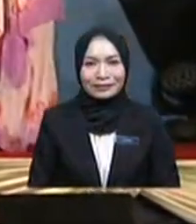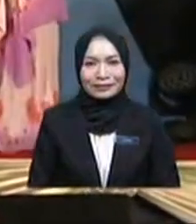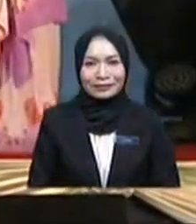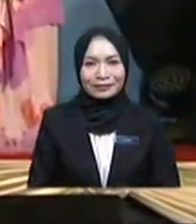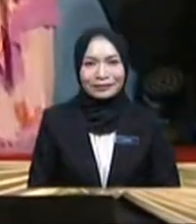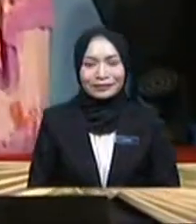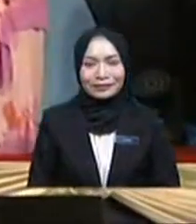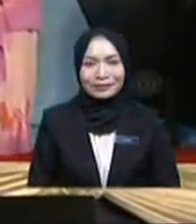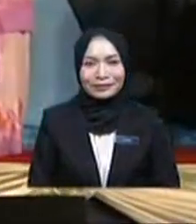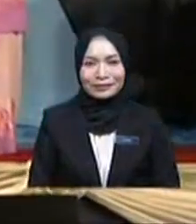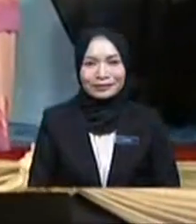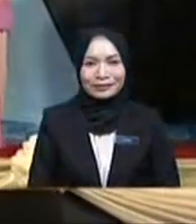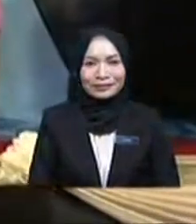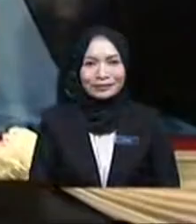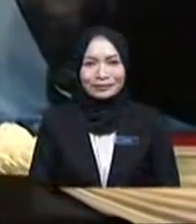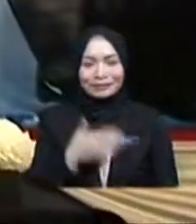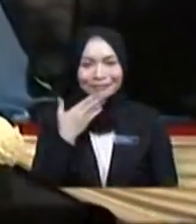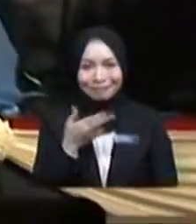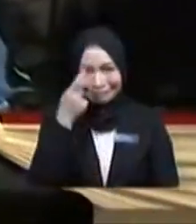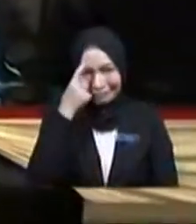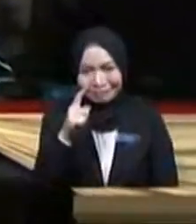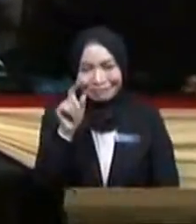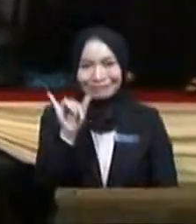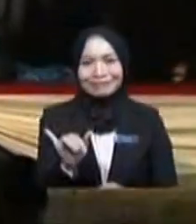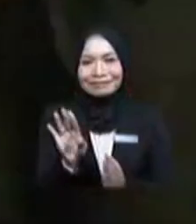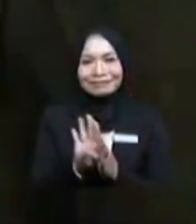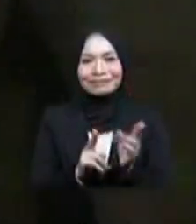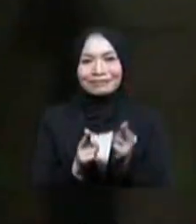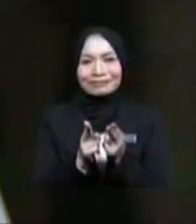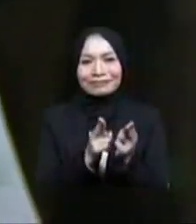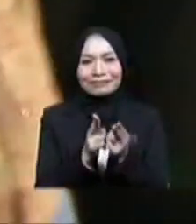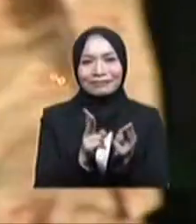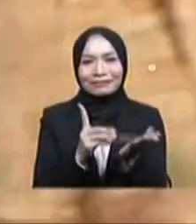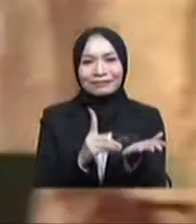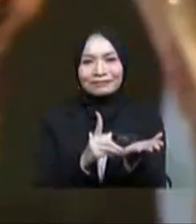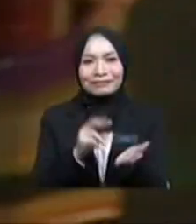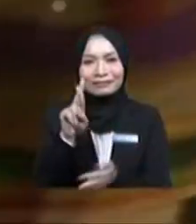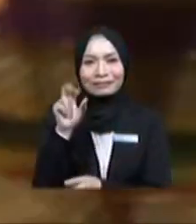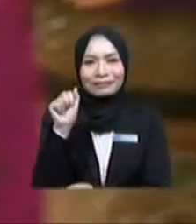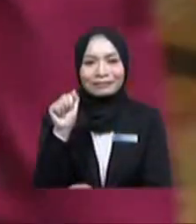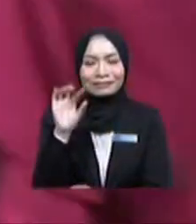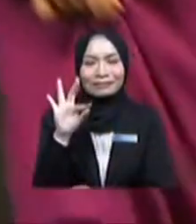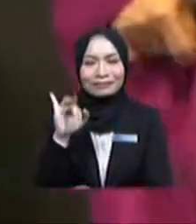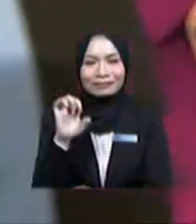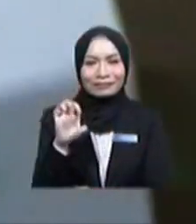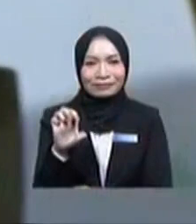And thank you once again to Yang Berusaha Dr. Haji Ahmad Rafi bin Cik Kasim for giving away the prizes.